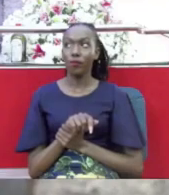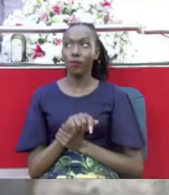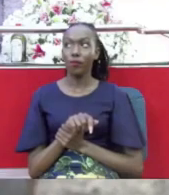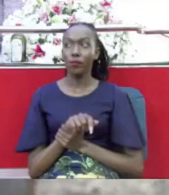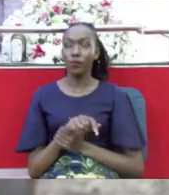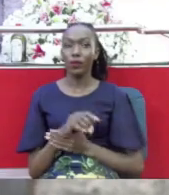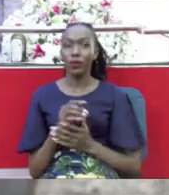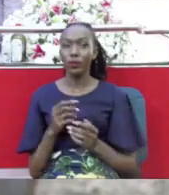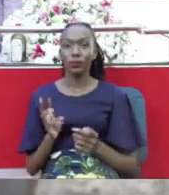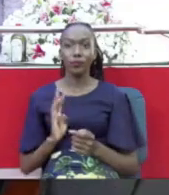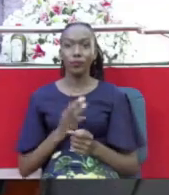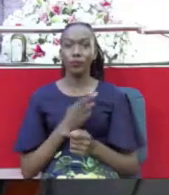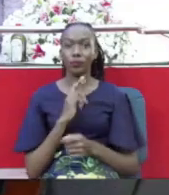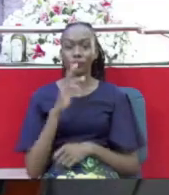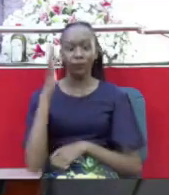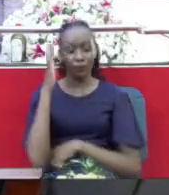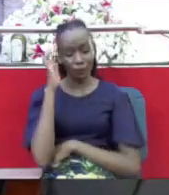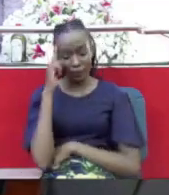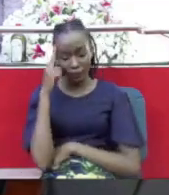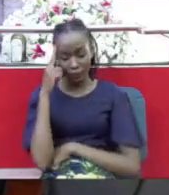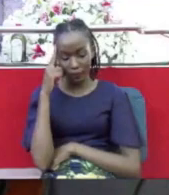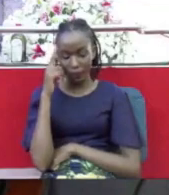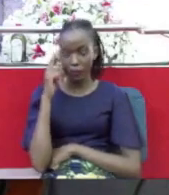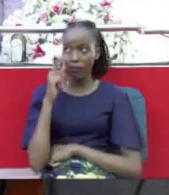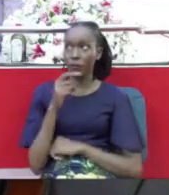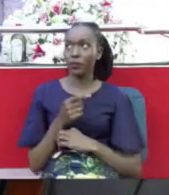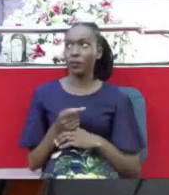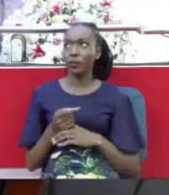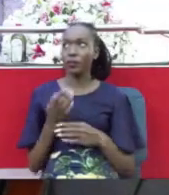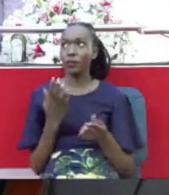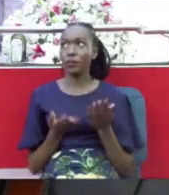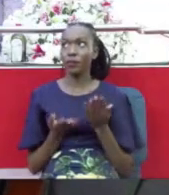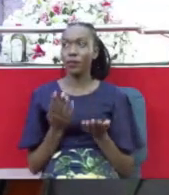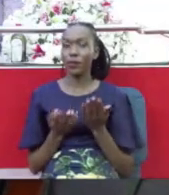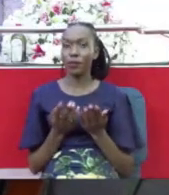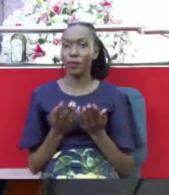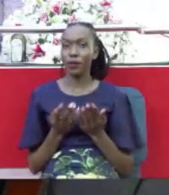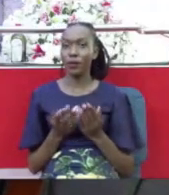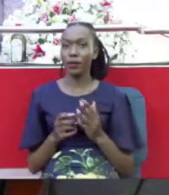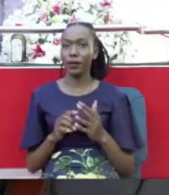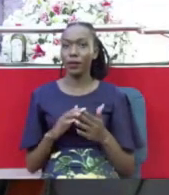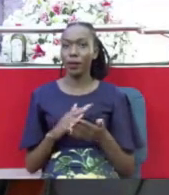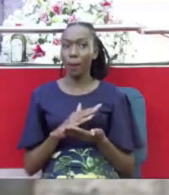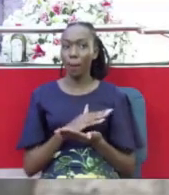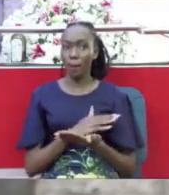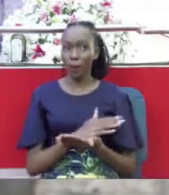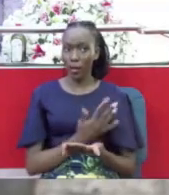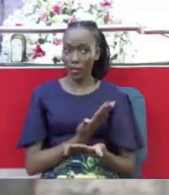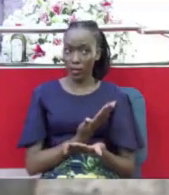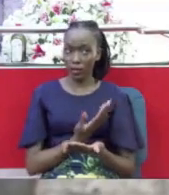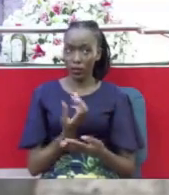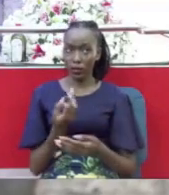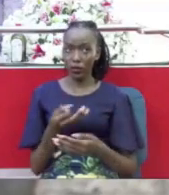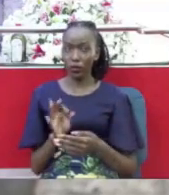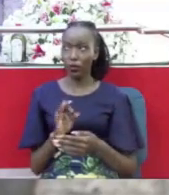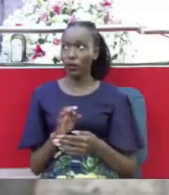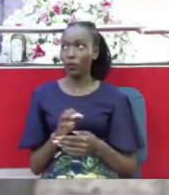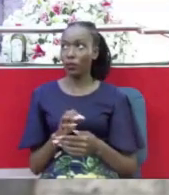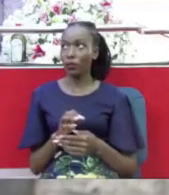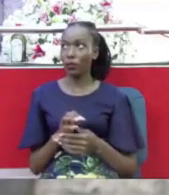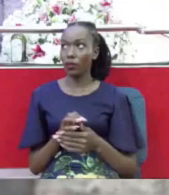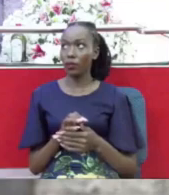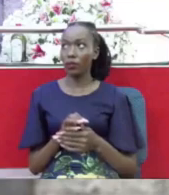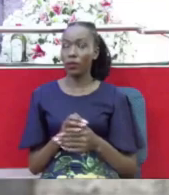tunatafakari, sindio? Could it be that part of the diagnostic possibility here? Inawezekana kwamba mmoja